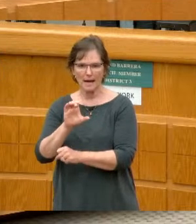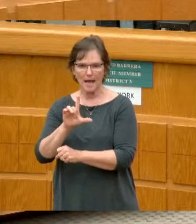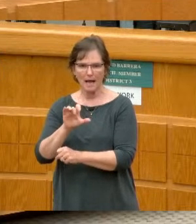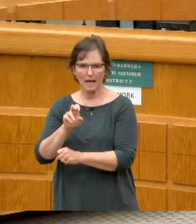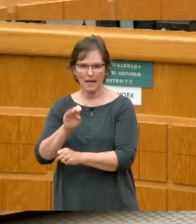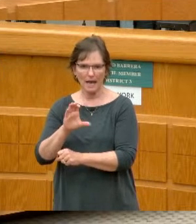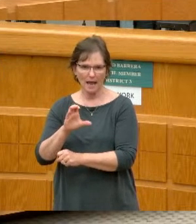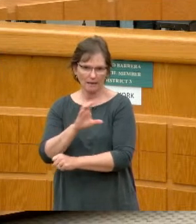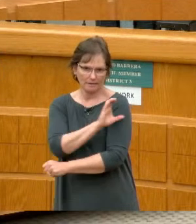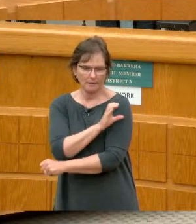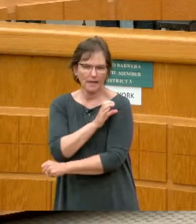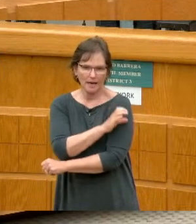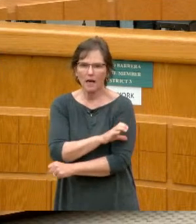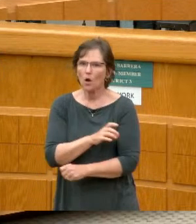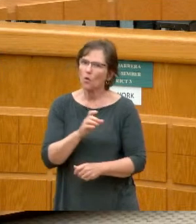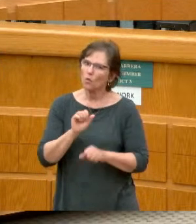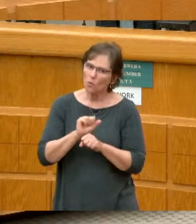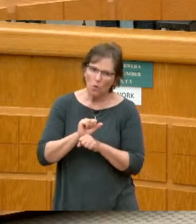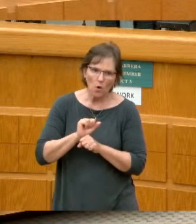noisisknows.com.